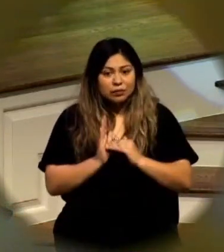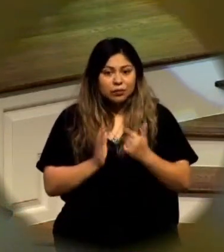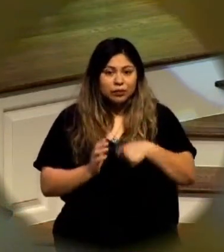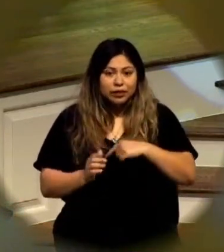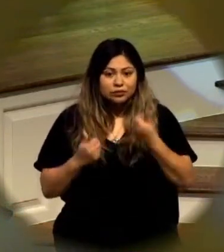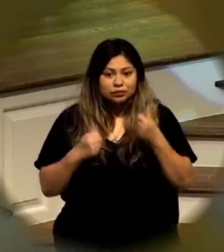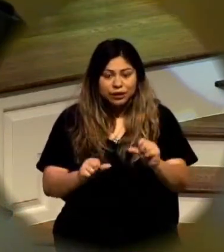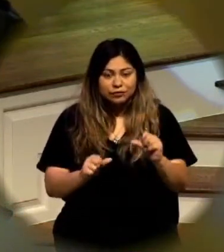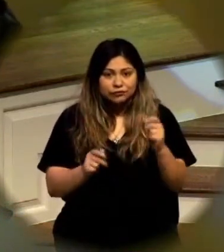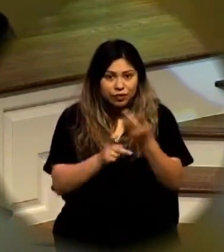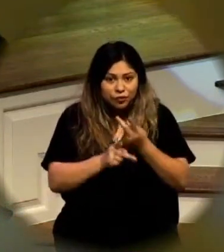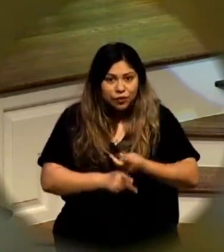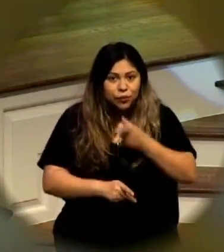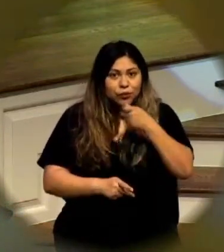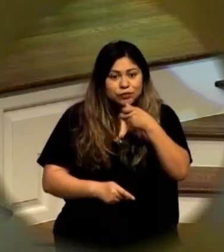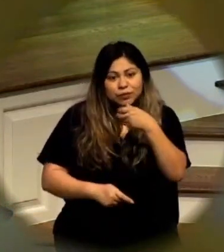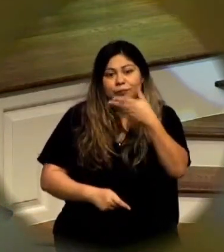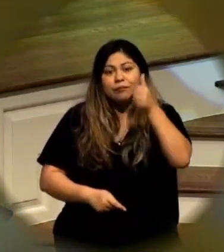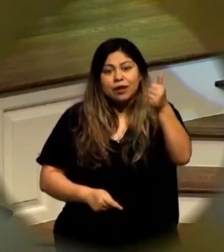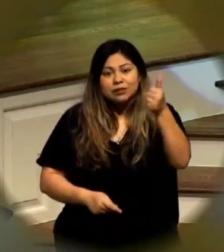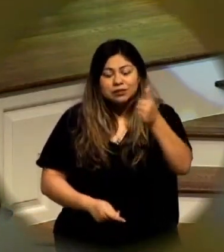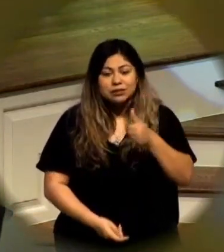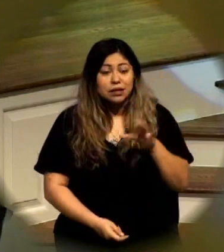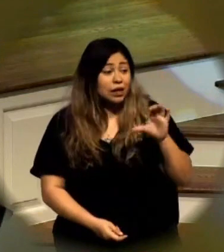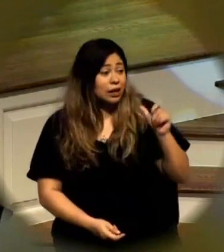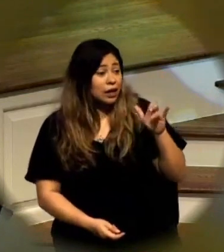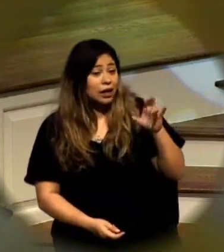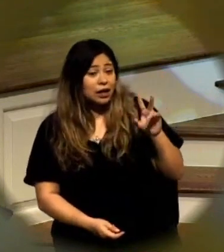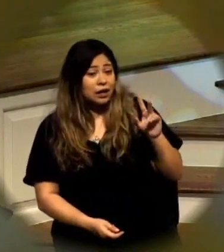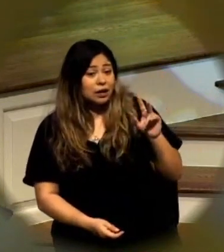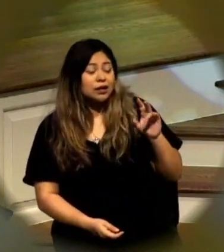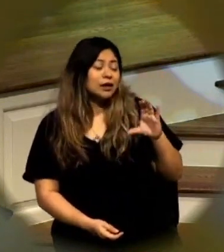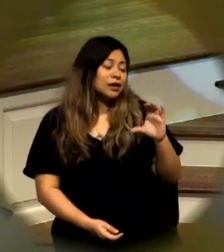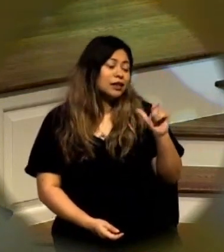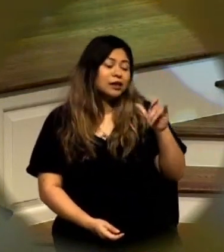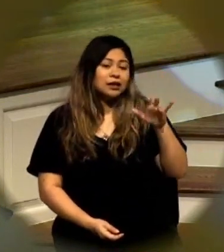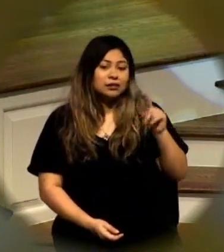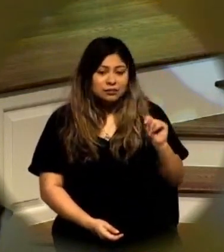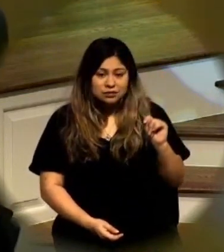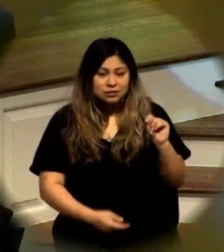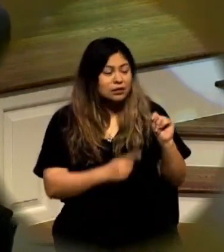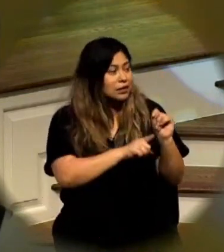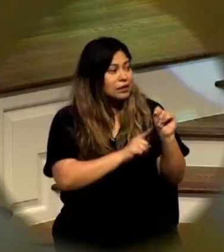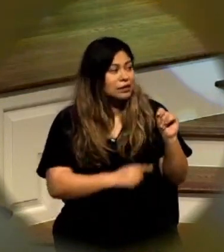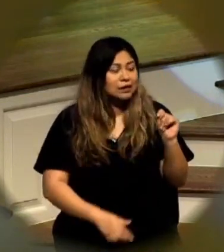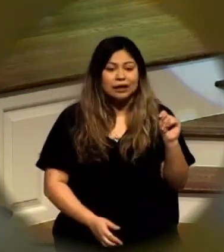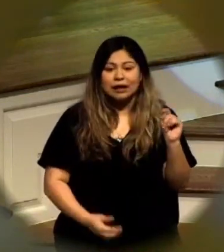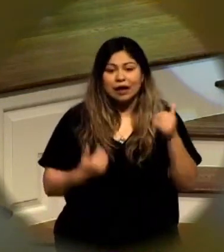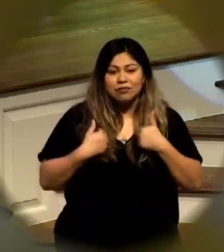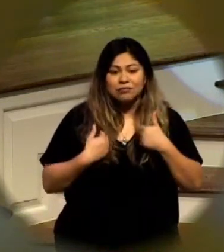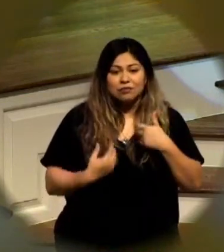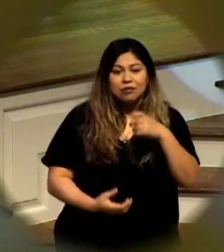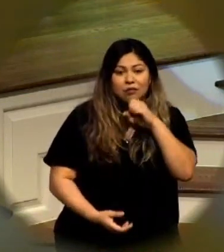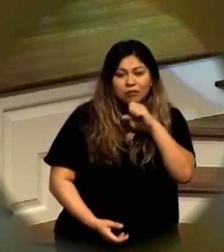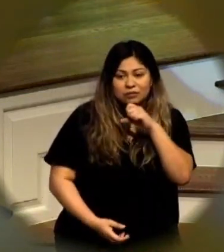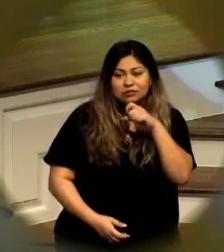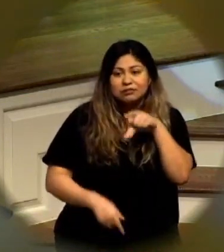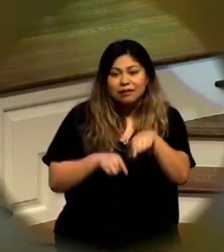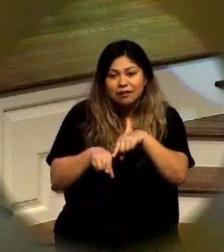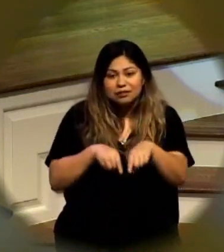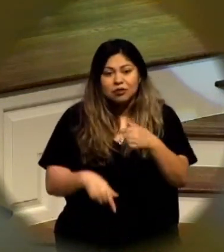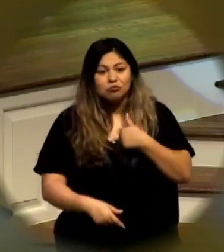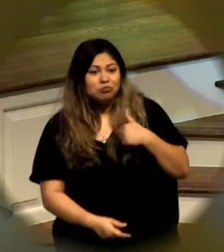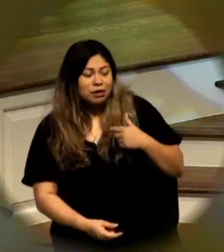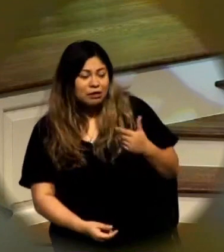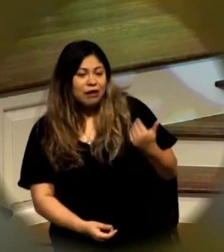I mean, Clint has the choir in green and gold today. I have maroon and white socks on. We are all hoping to be a part of something